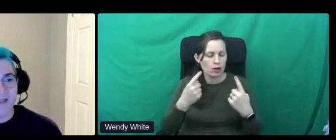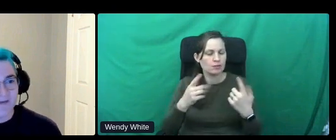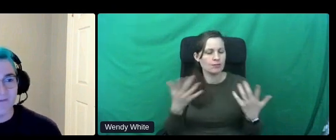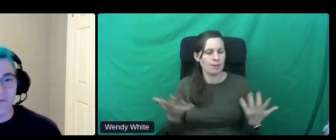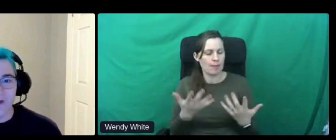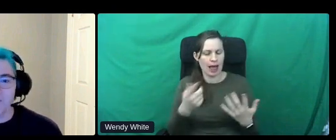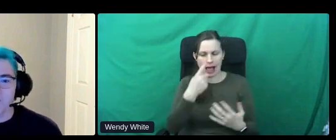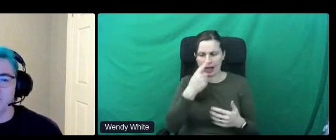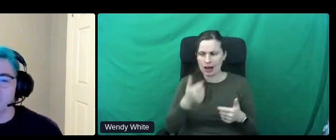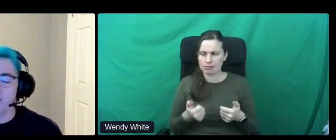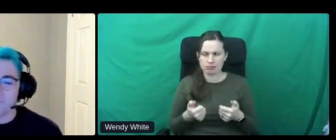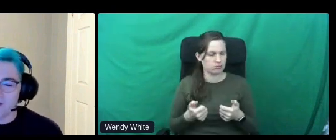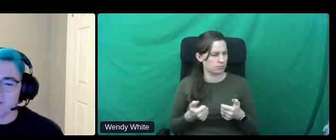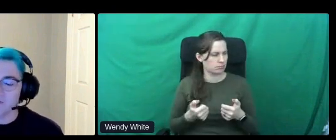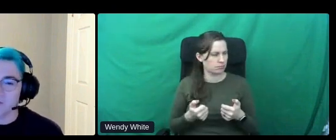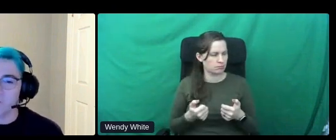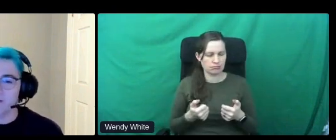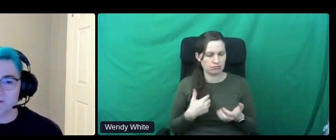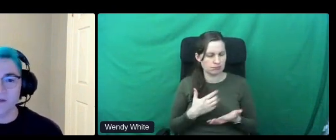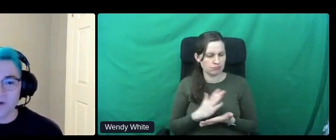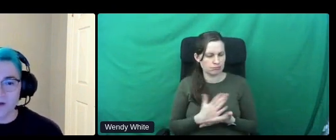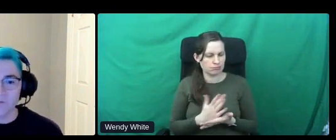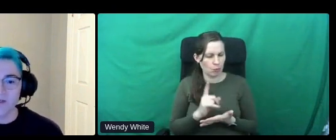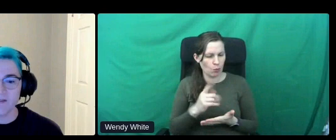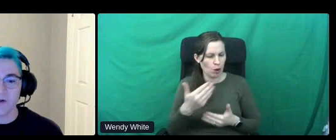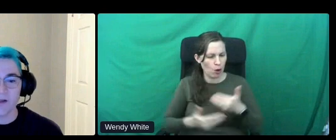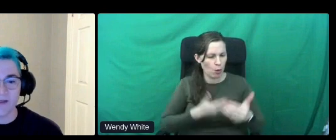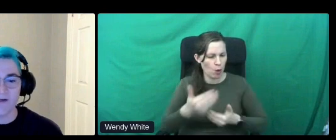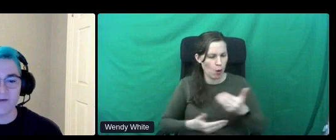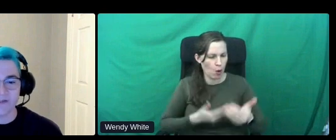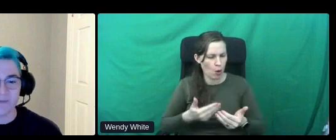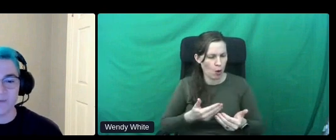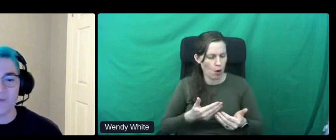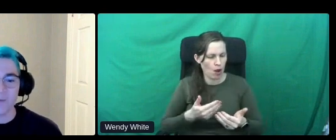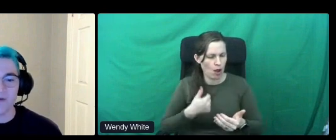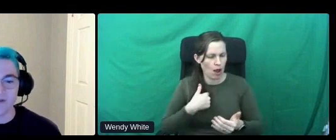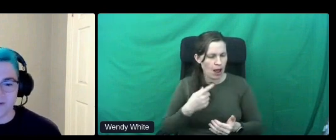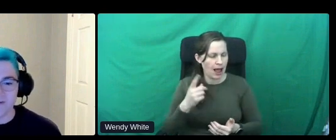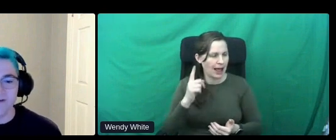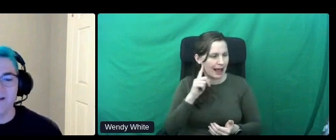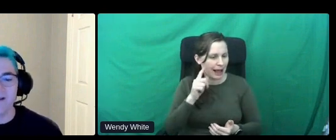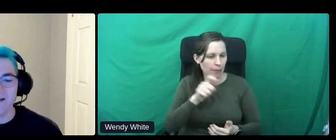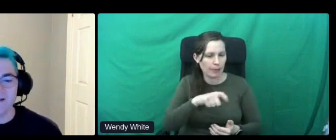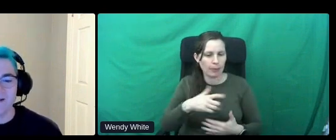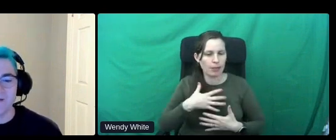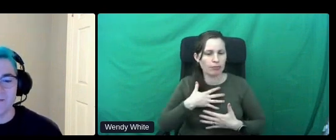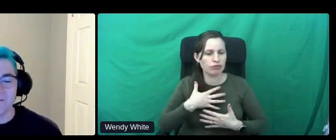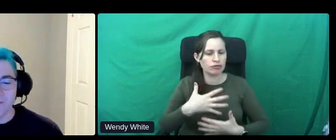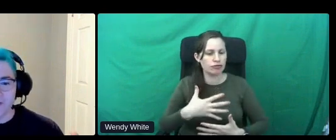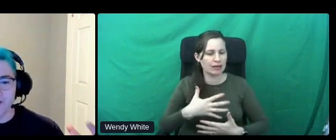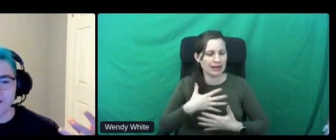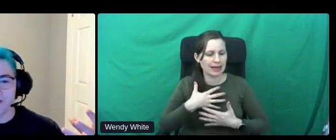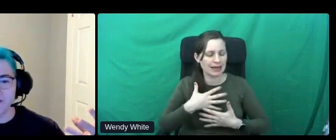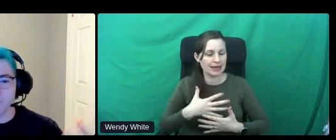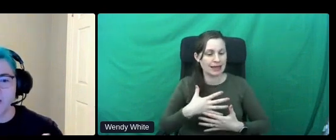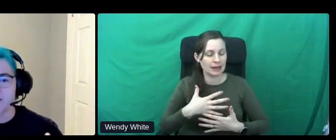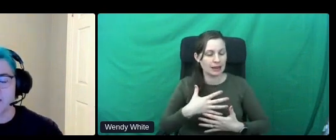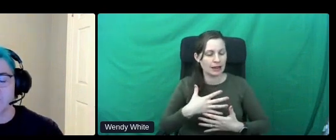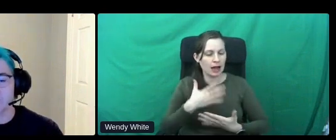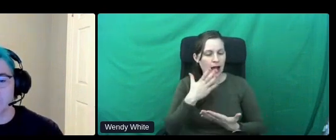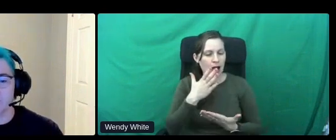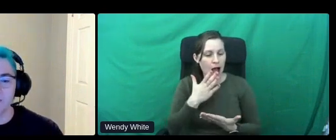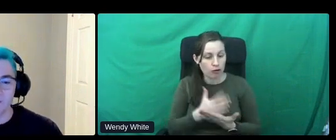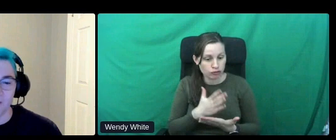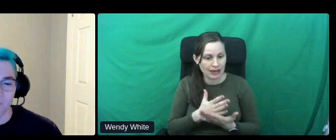can be sitting for a while going, I'm not sure what's going on because all I hear is just people breathing, and they're really